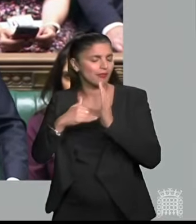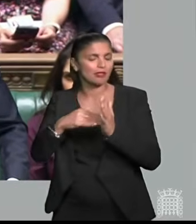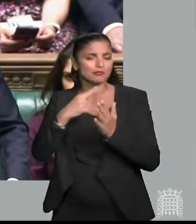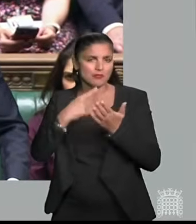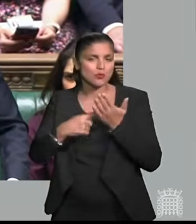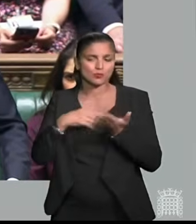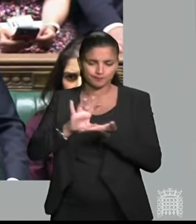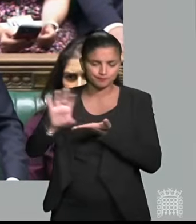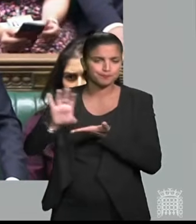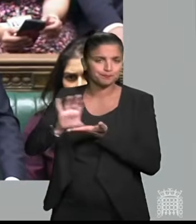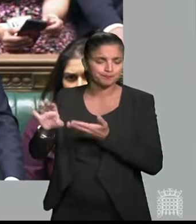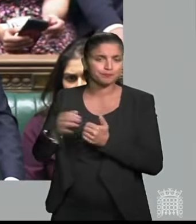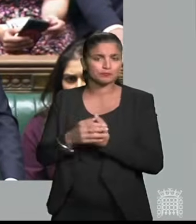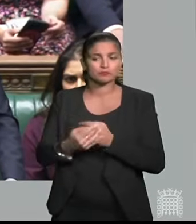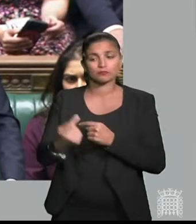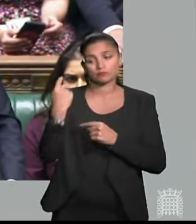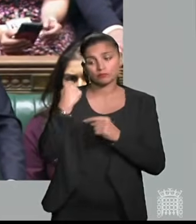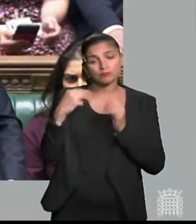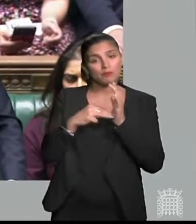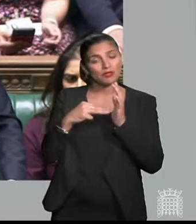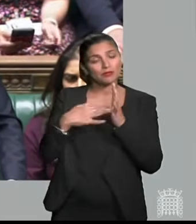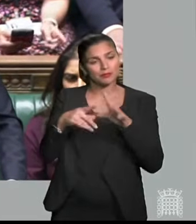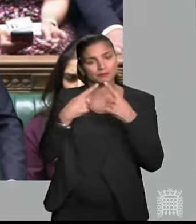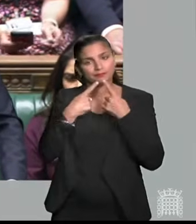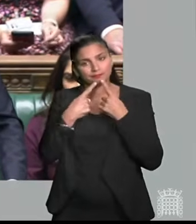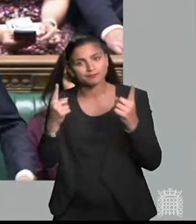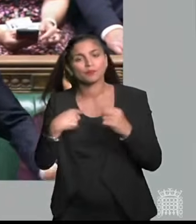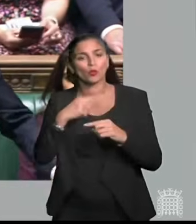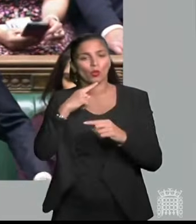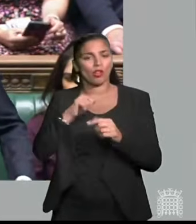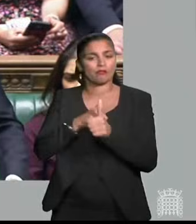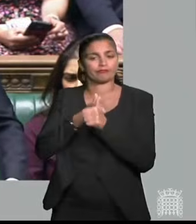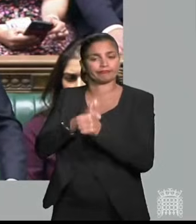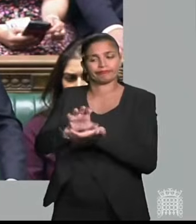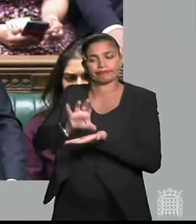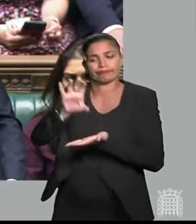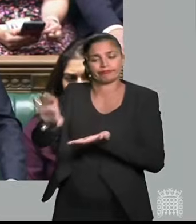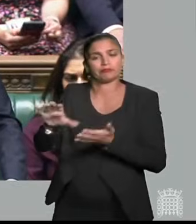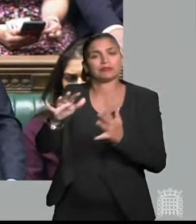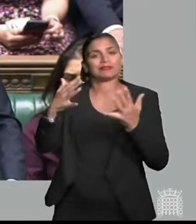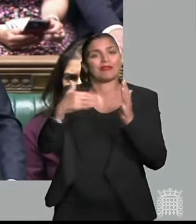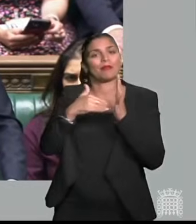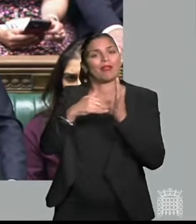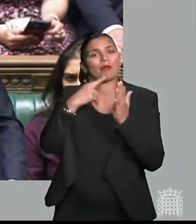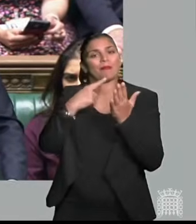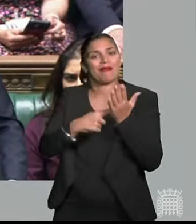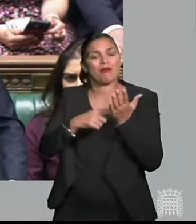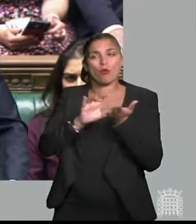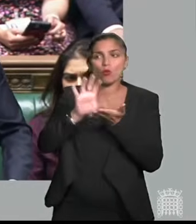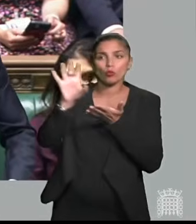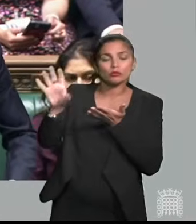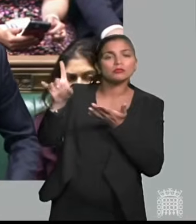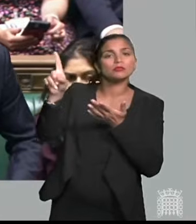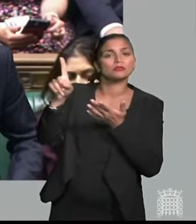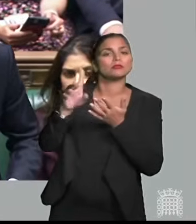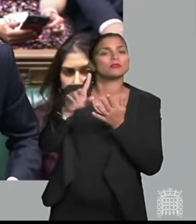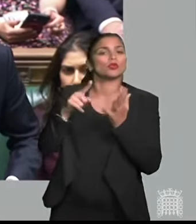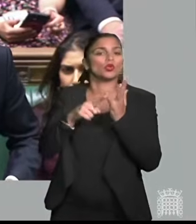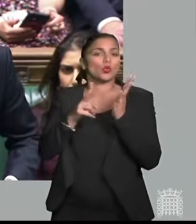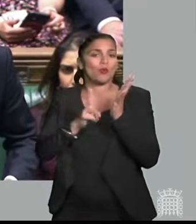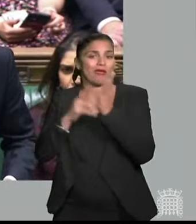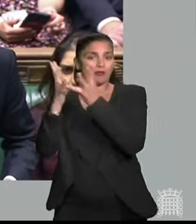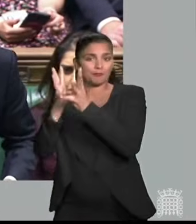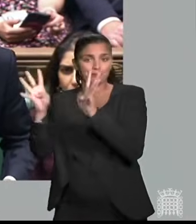a significant increase in our funding of aid to the region, including to the UN to support refugees. With regard